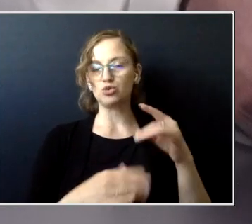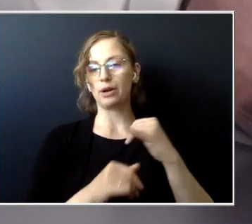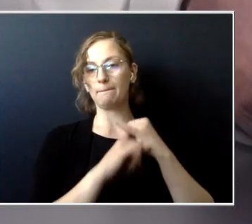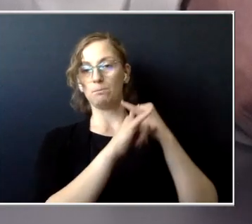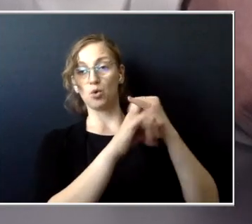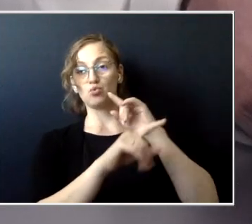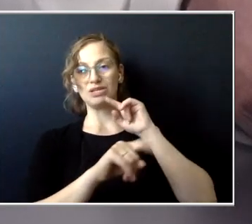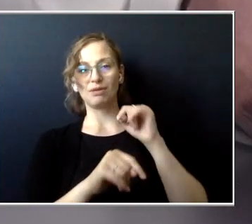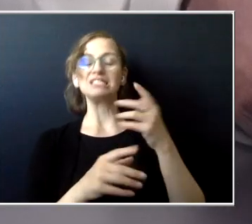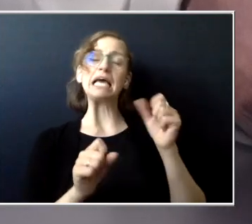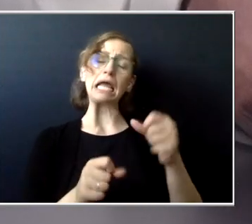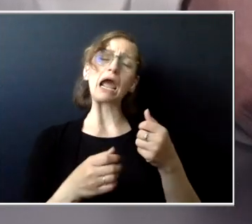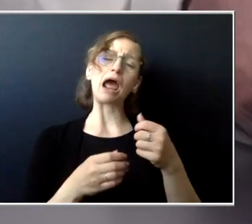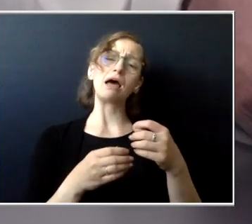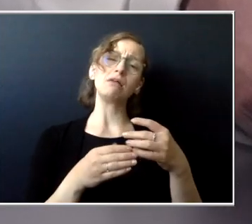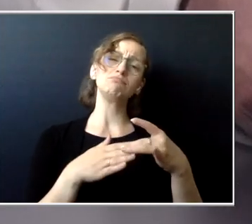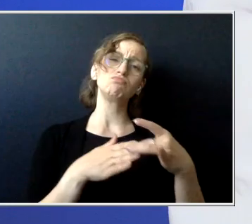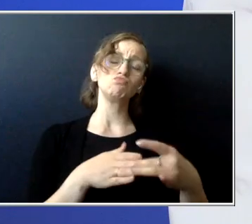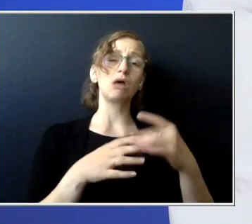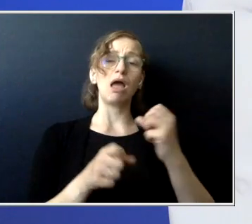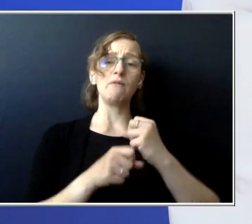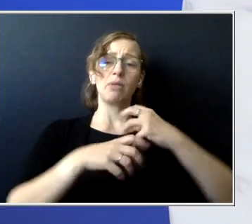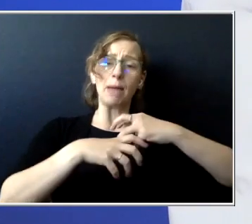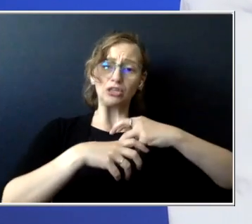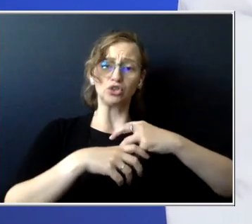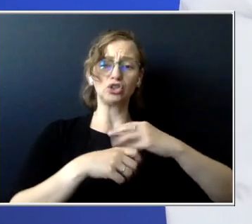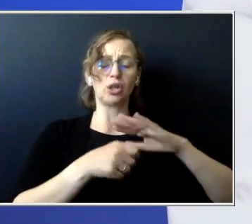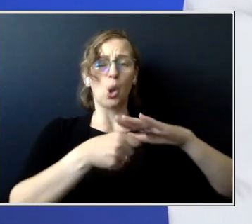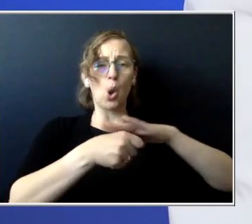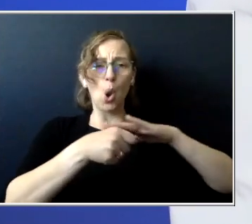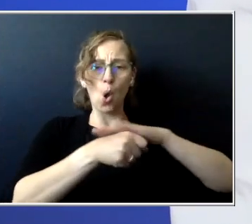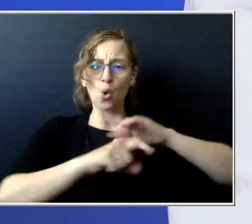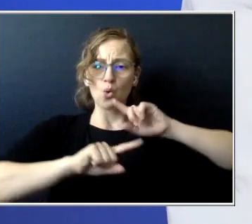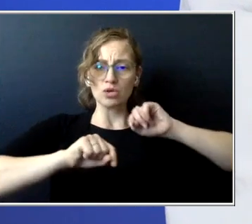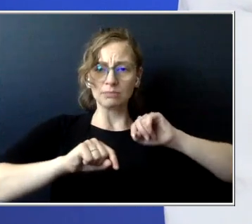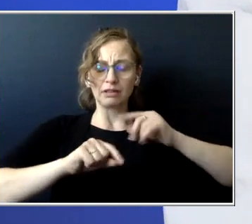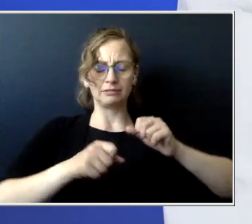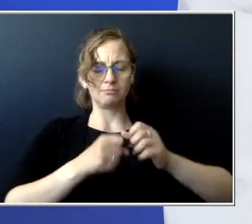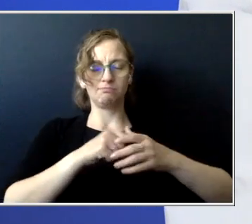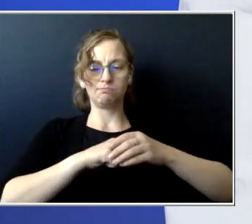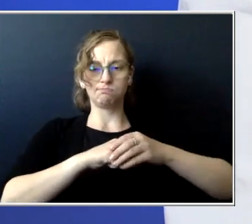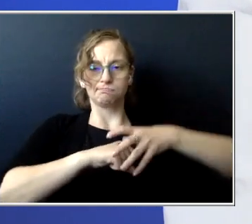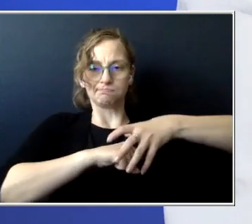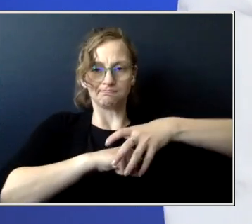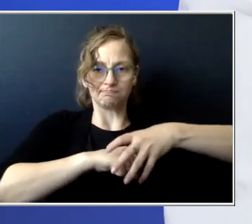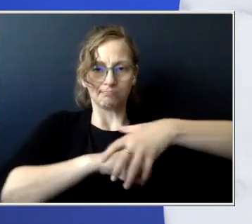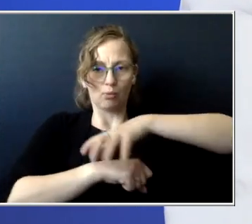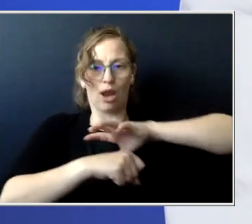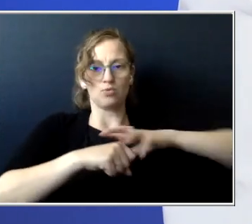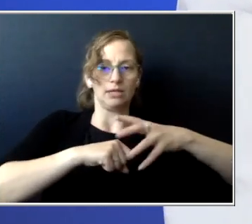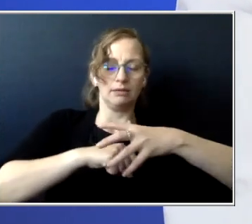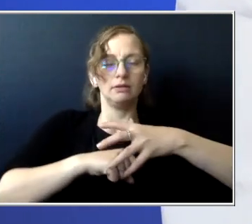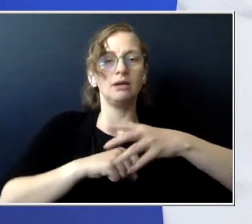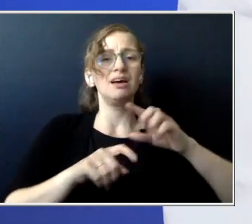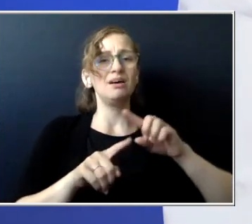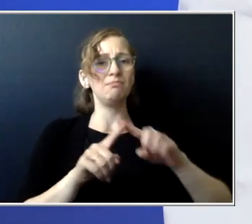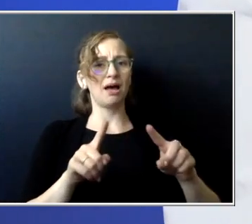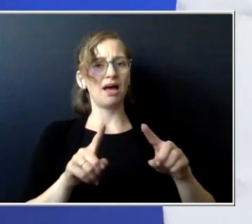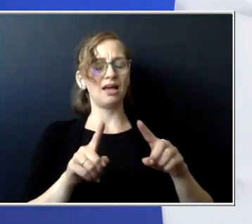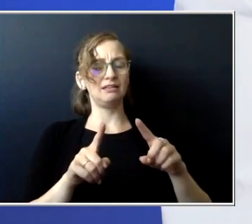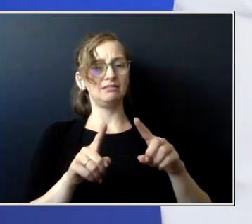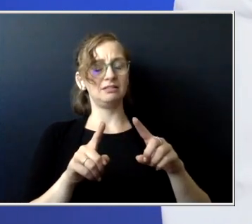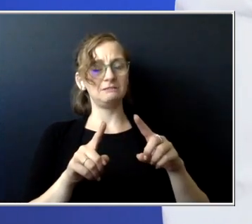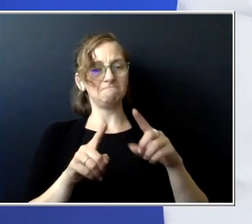a local reaction from inflammation around the pump. But in terms of stimulating your body's immune system